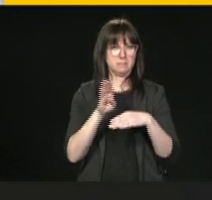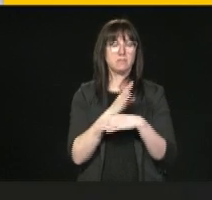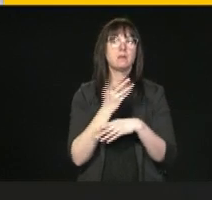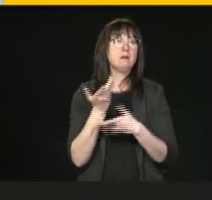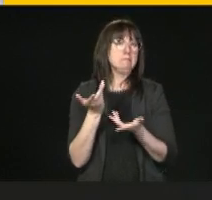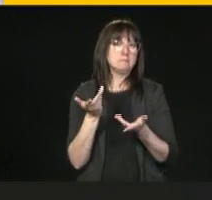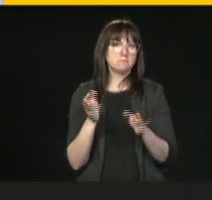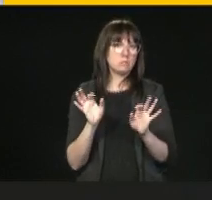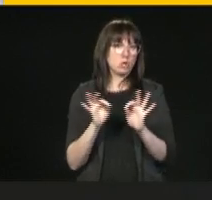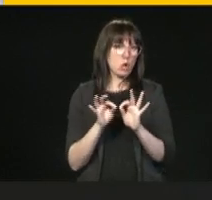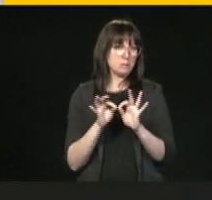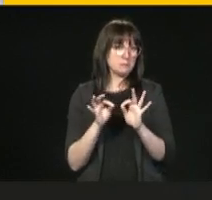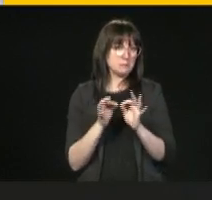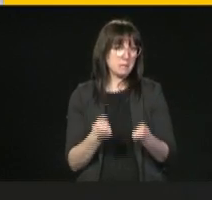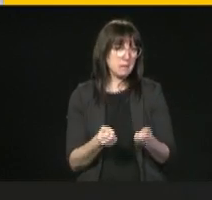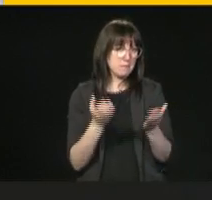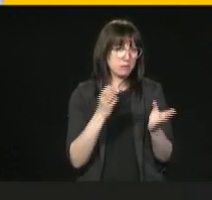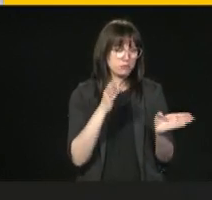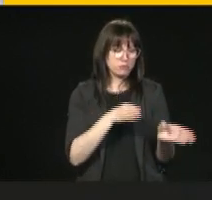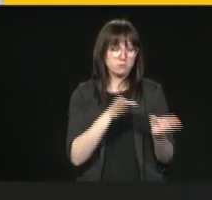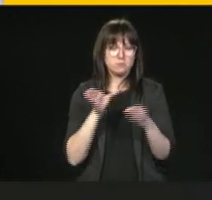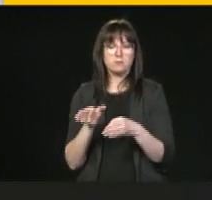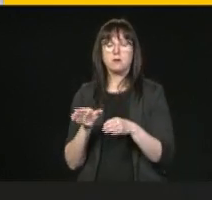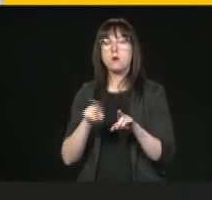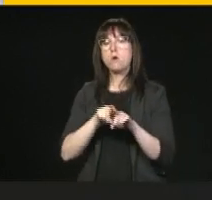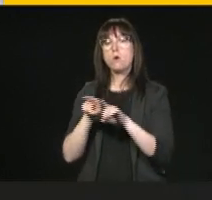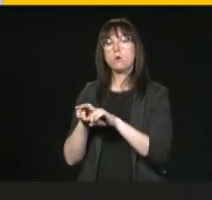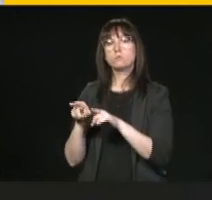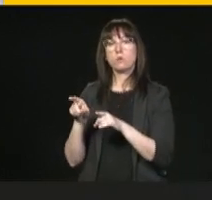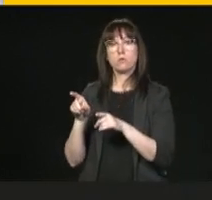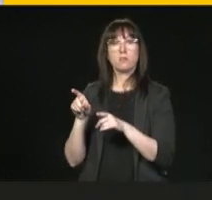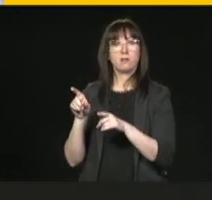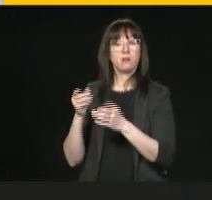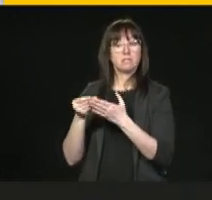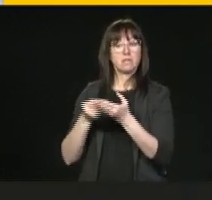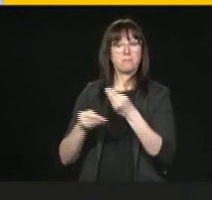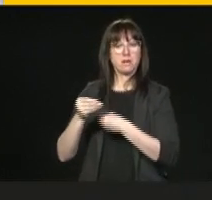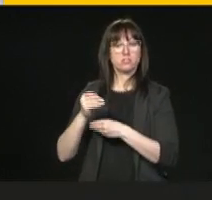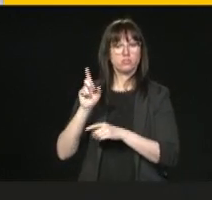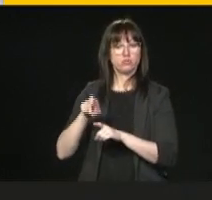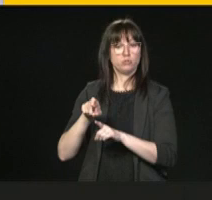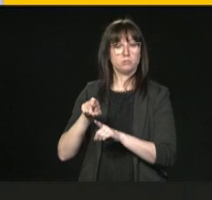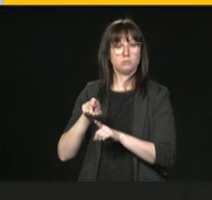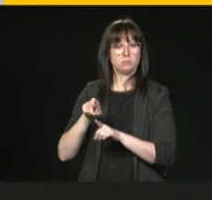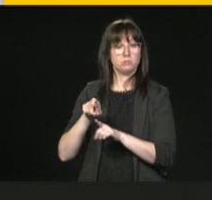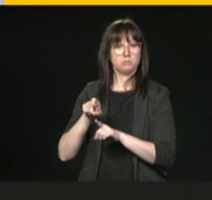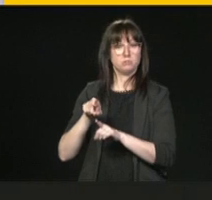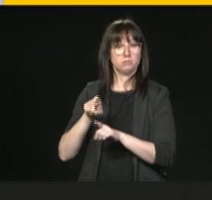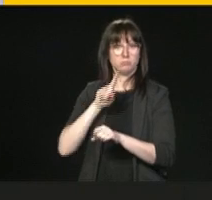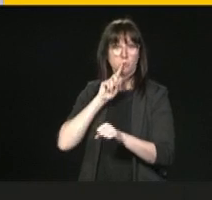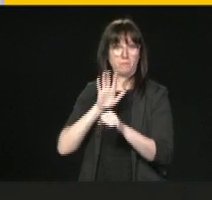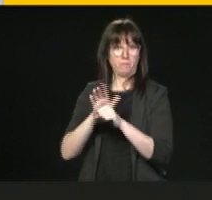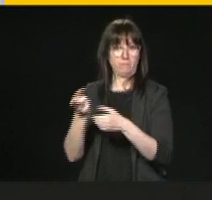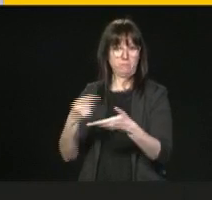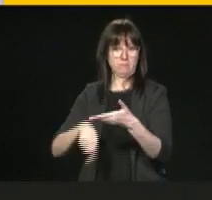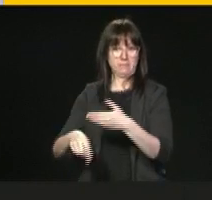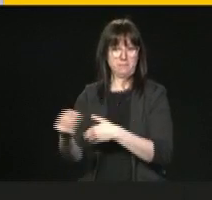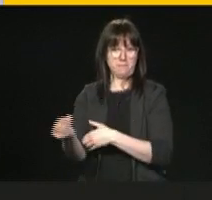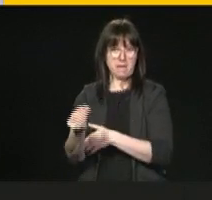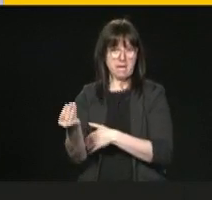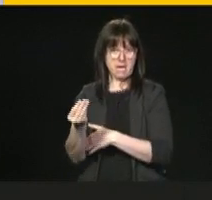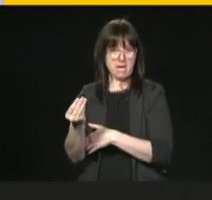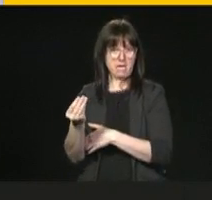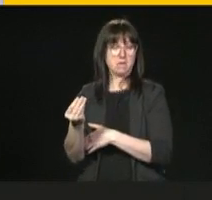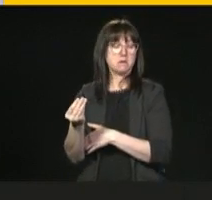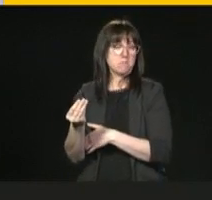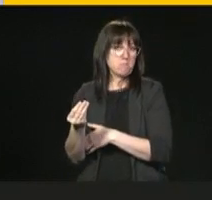cost? And I'd also like to know, given that the budget was originally scheduled for next Monday, I believe, when we're going to